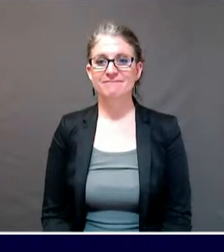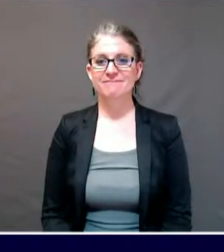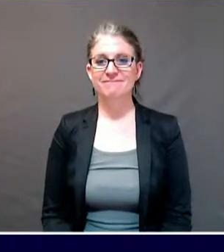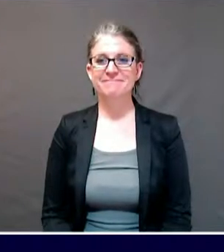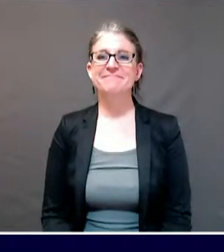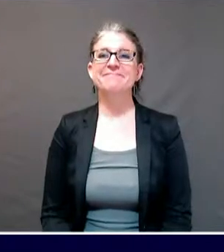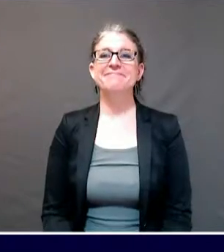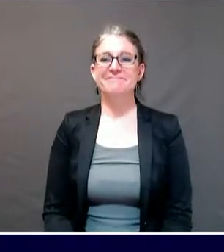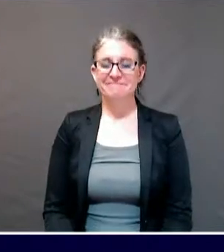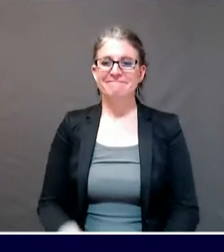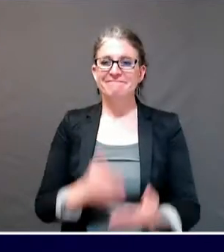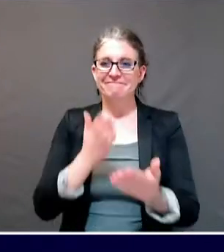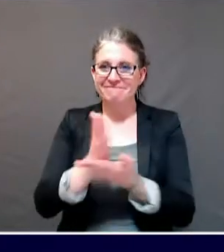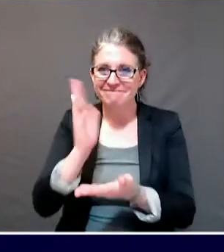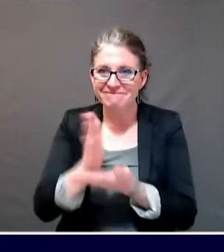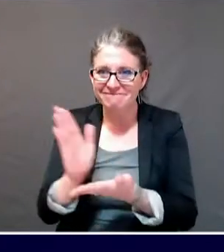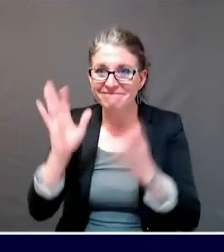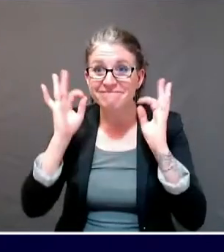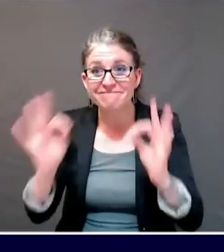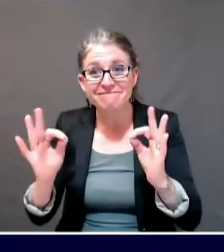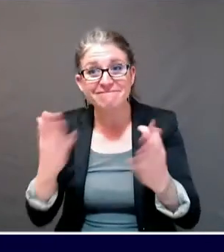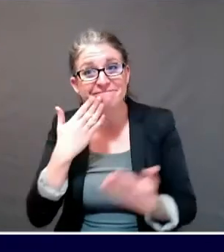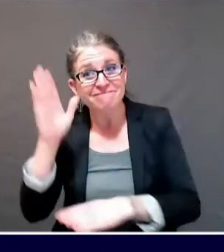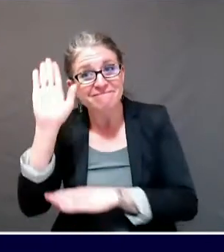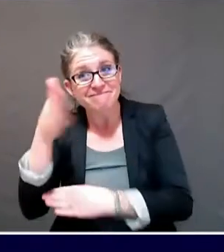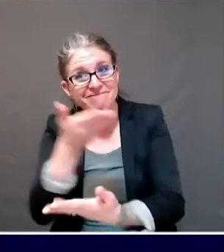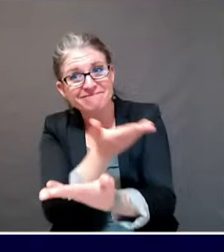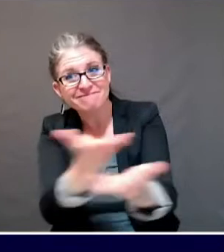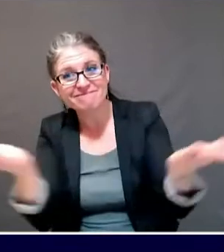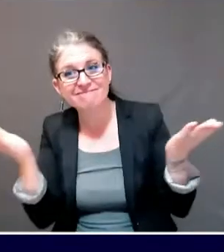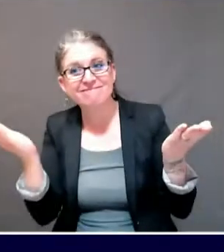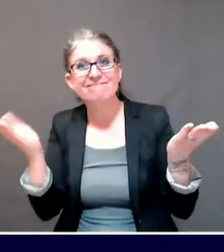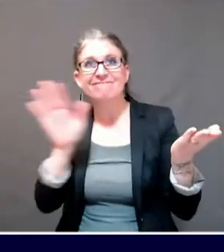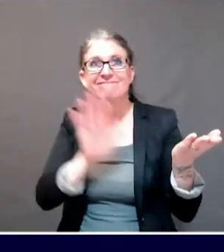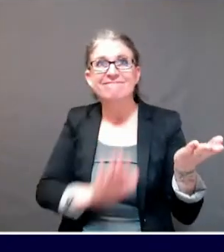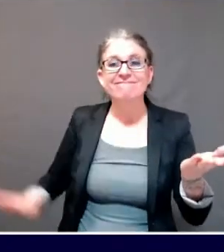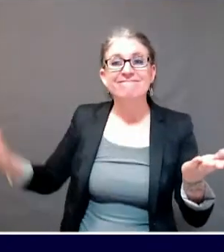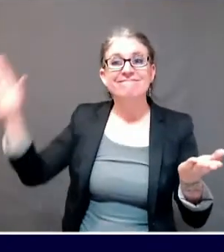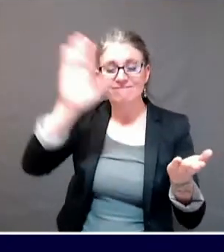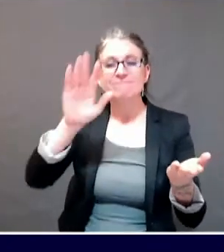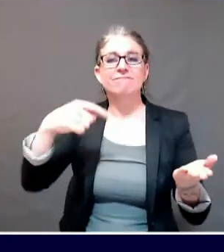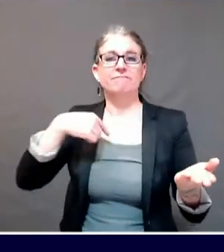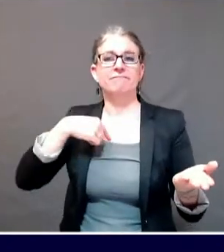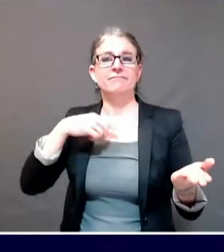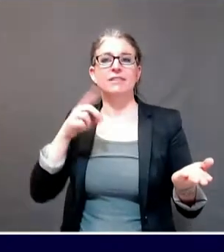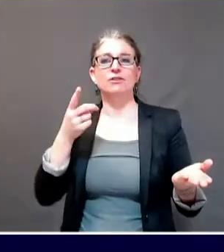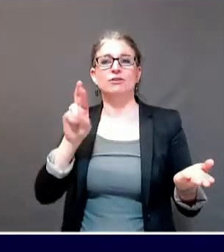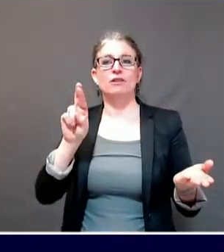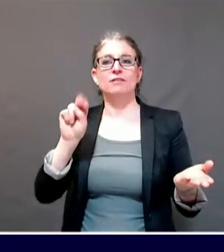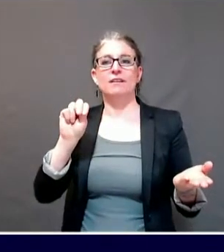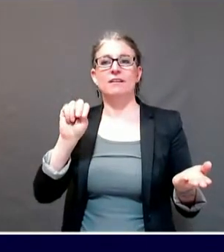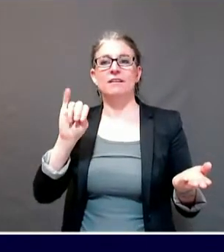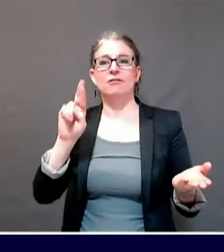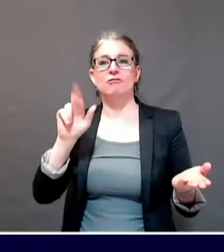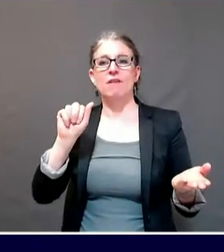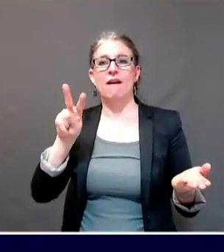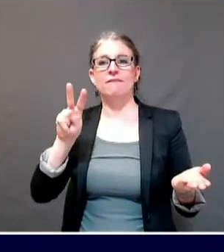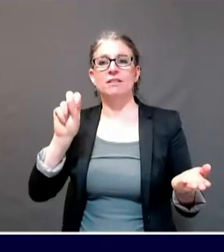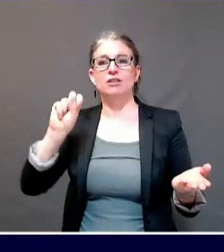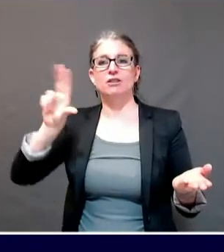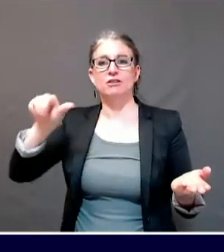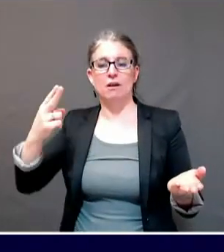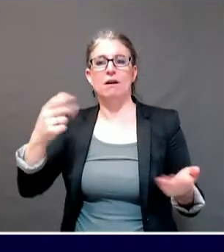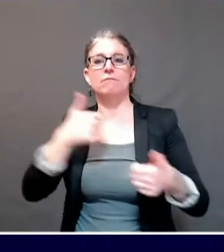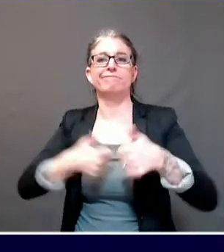Okay, well, good afternoon, everyone. I'm Nirav Shah, the director of the Maine CDC. I'm delighted to be able to